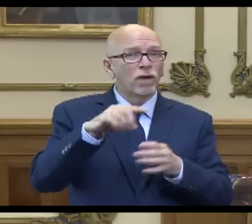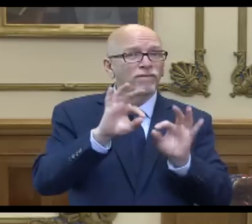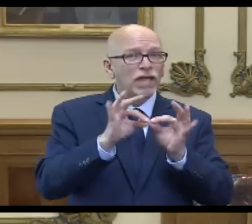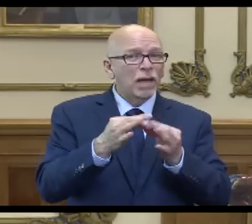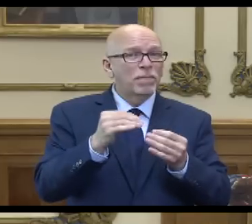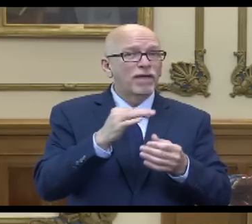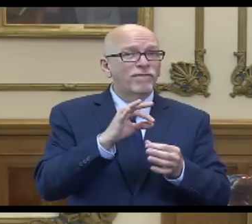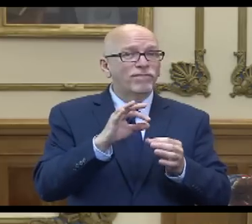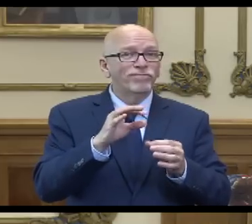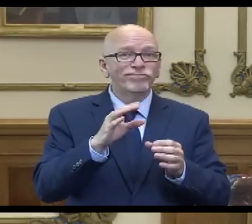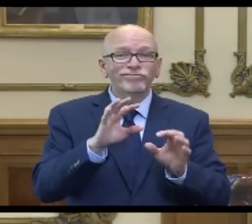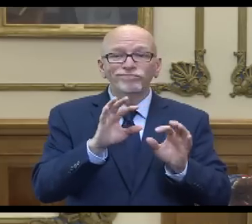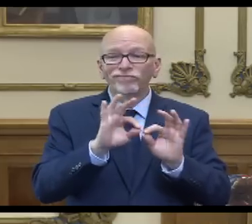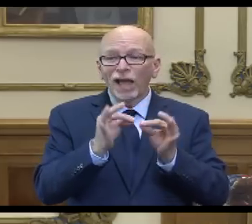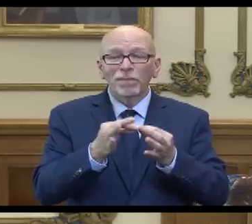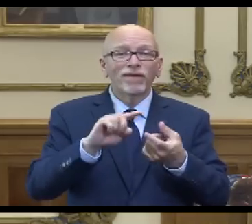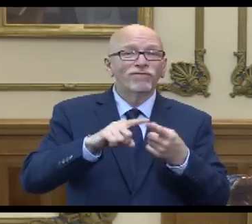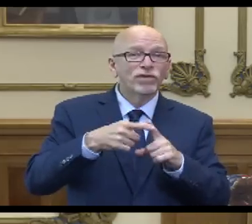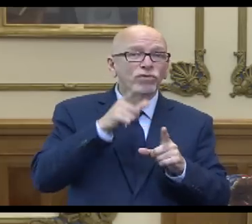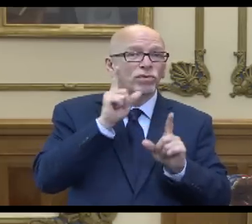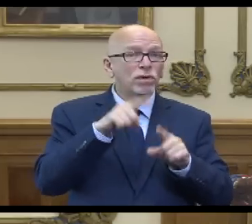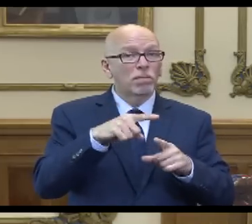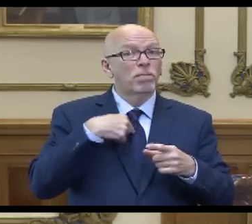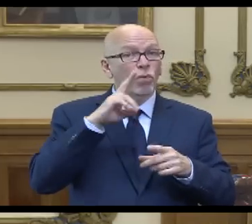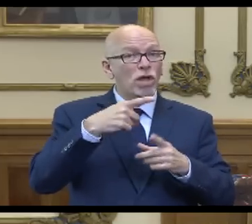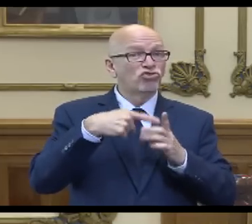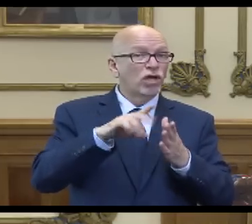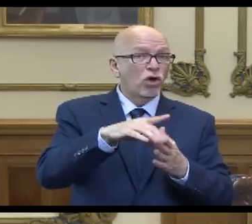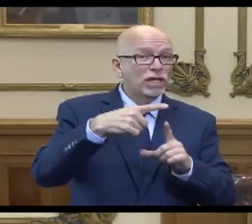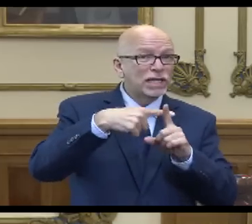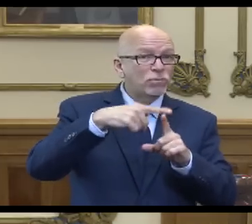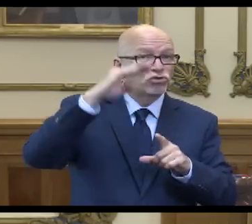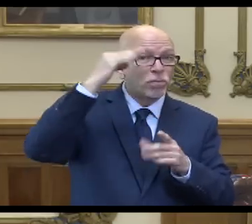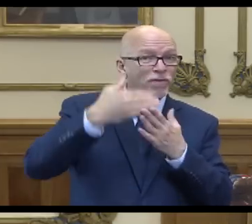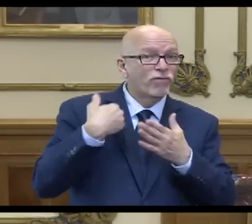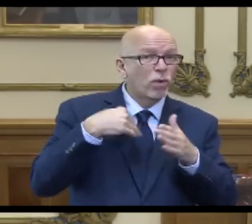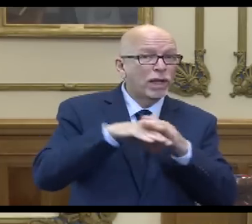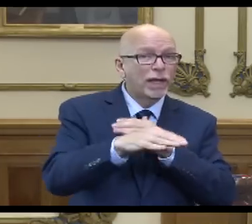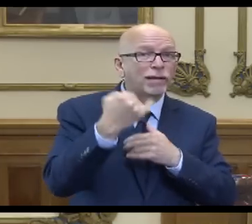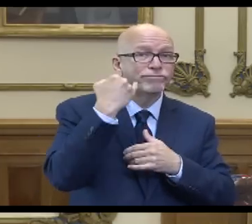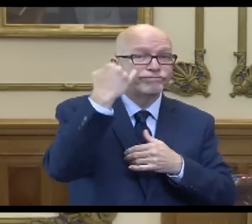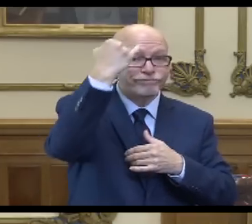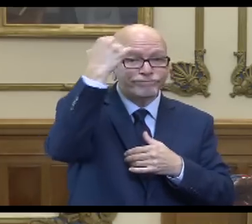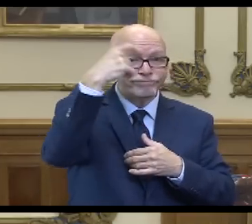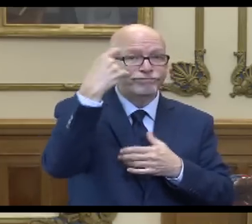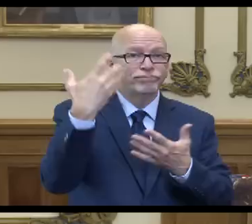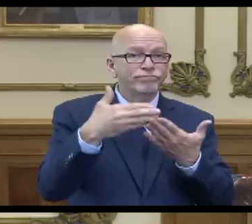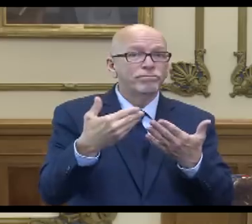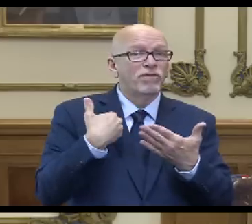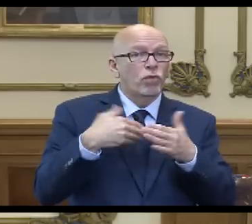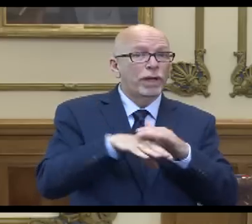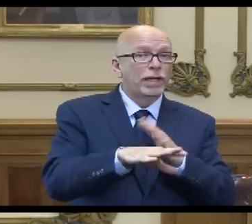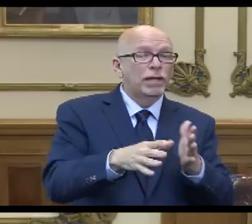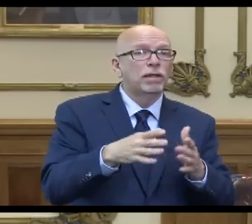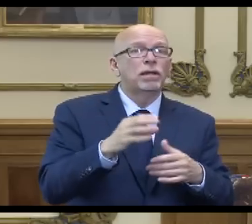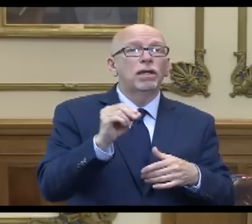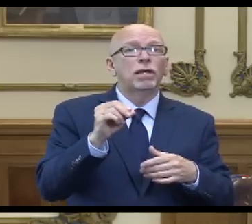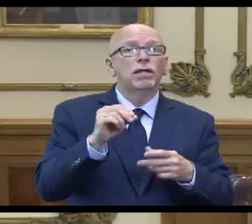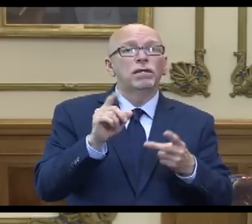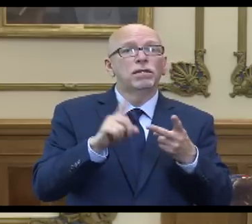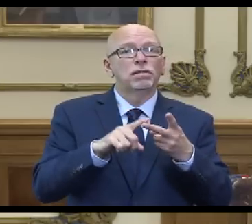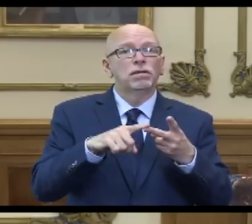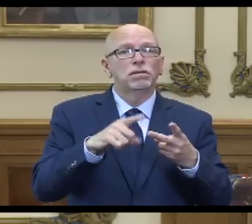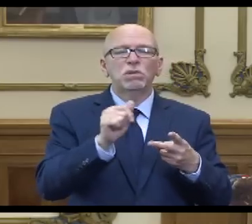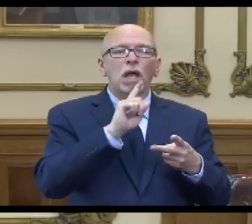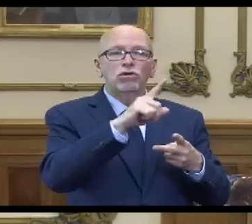and friends who are allowed to visit? So taking their temperatures before they're allowed to visit, that sort of thing in the guidance? And then, well, I'll let you answer